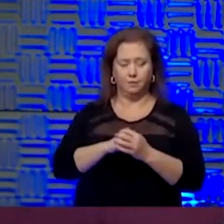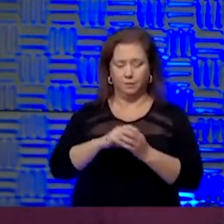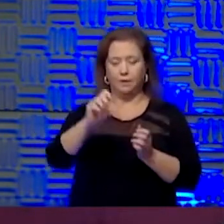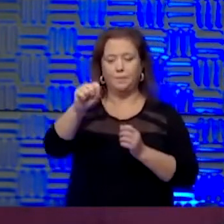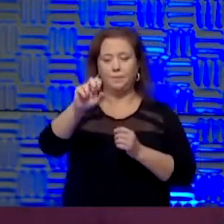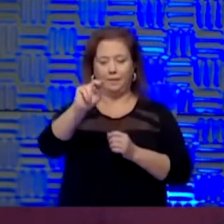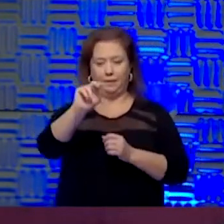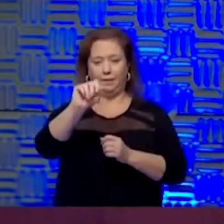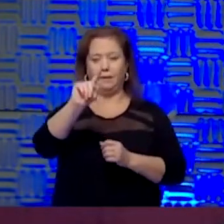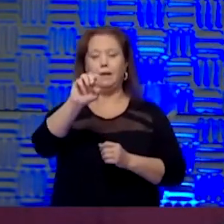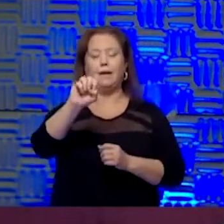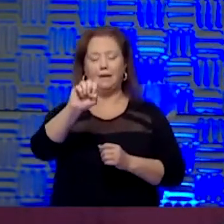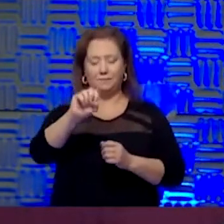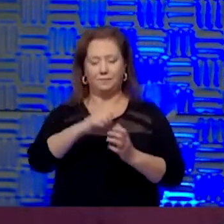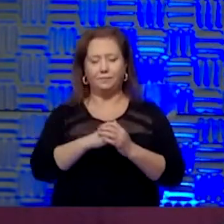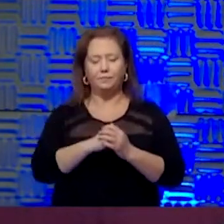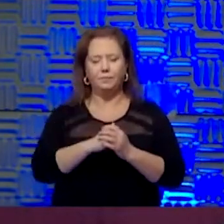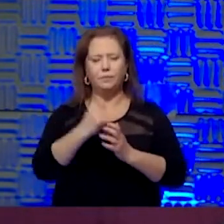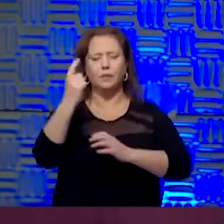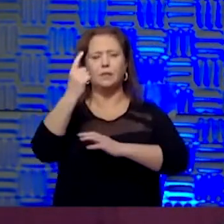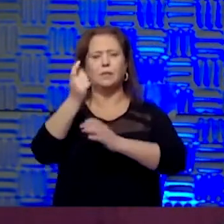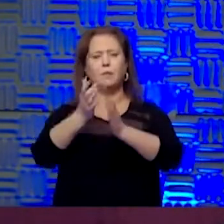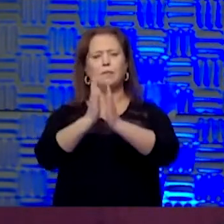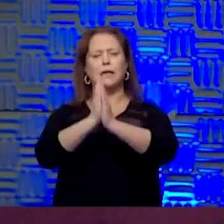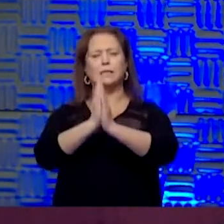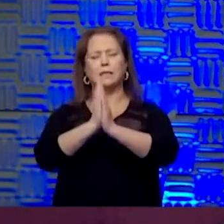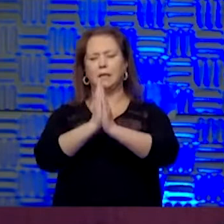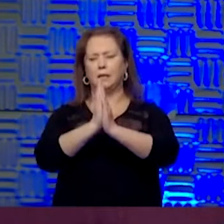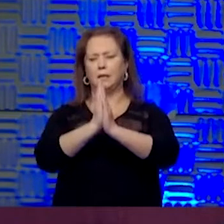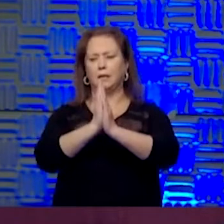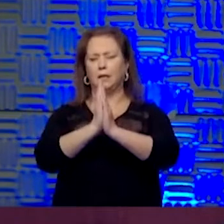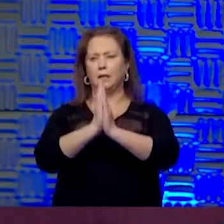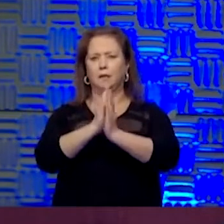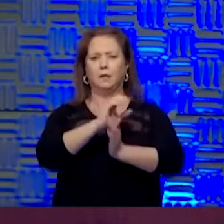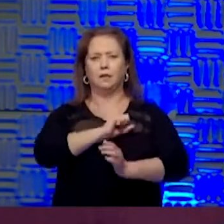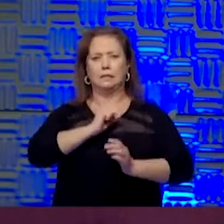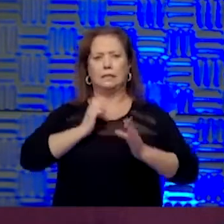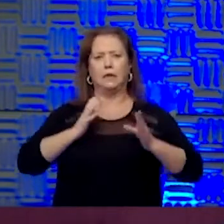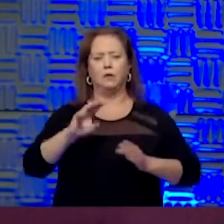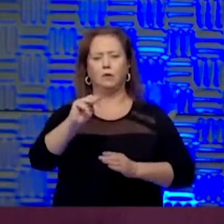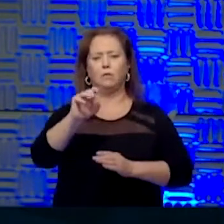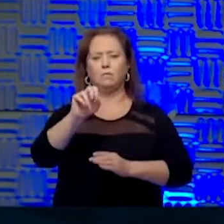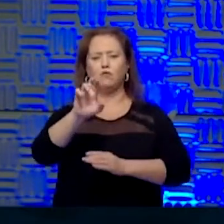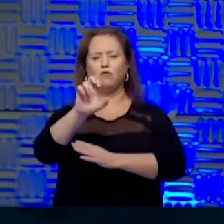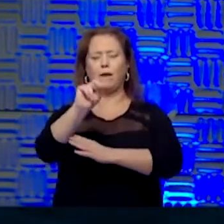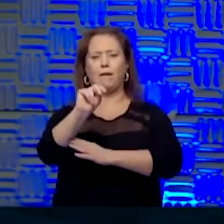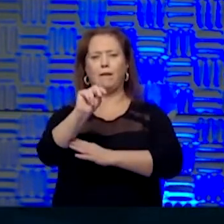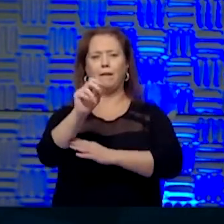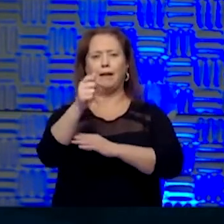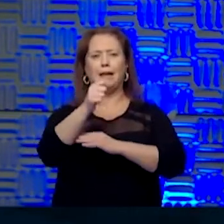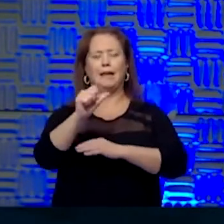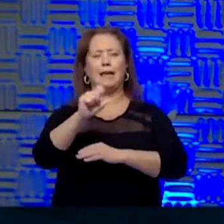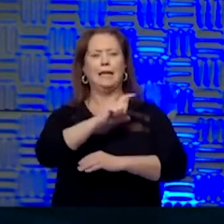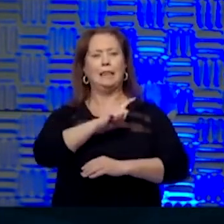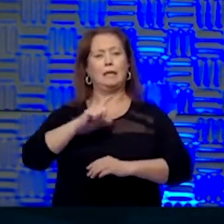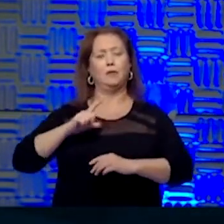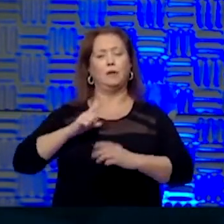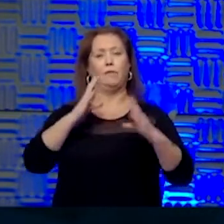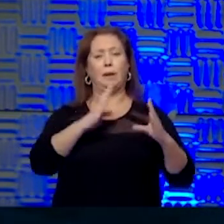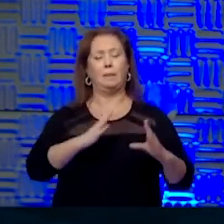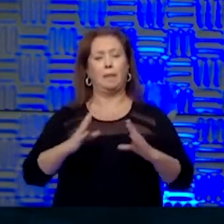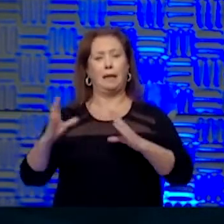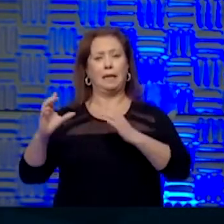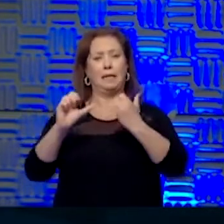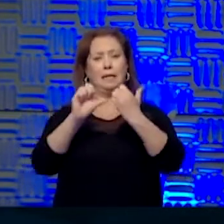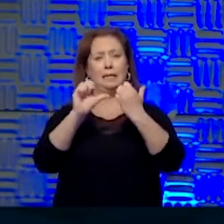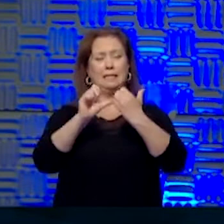have one. Somebody was asking, I think this is more for Senator Moran, is there any legislation planned to help assisted livings